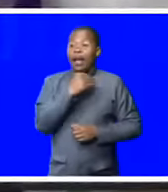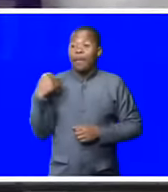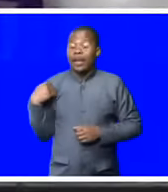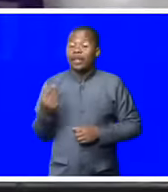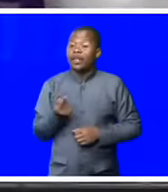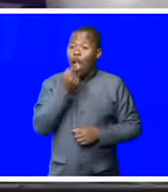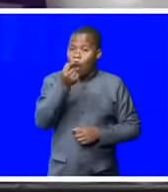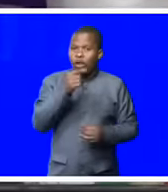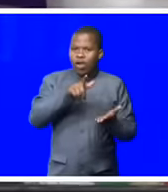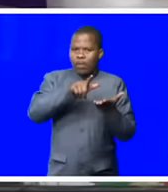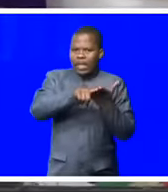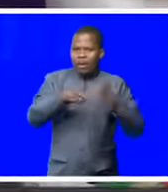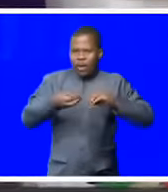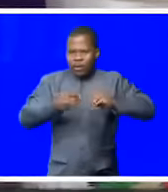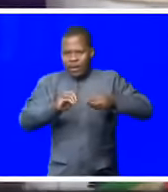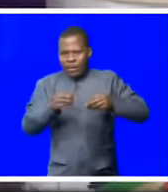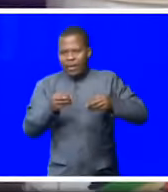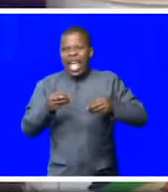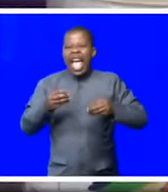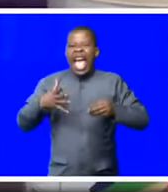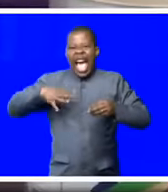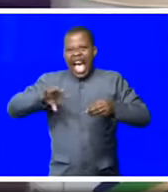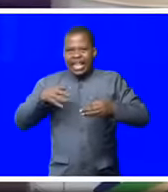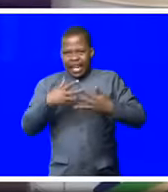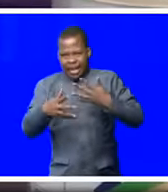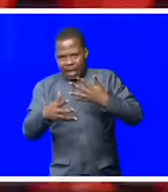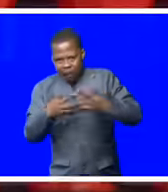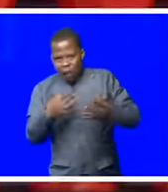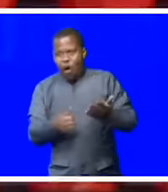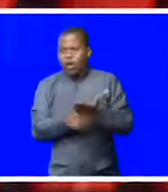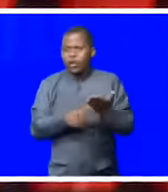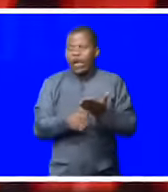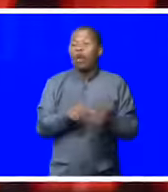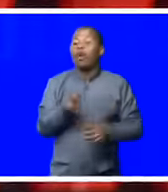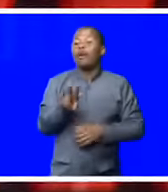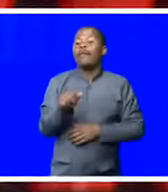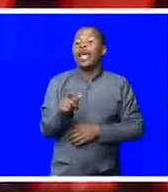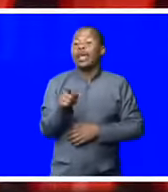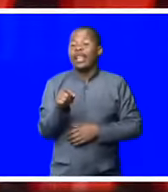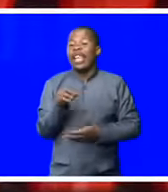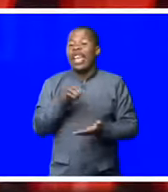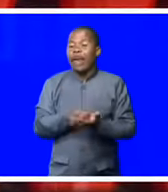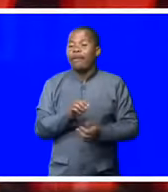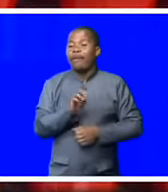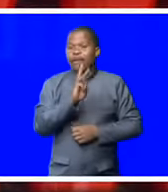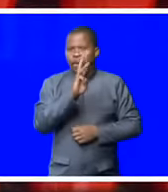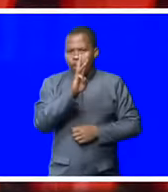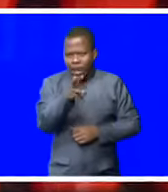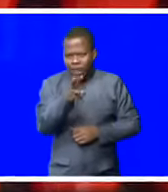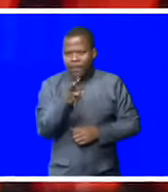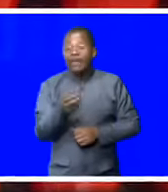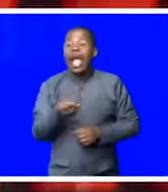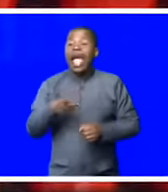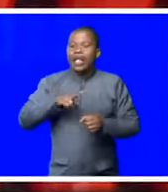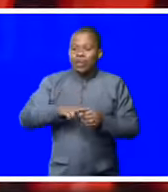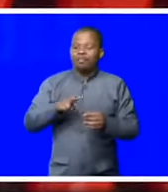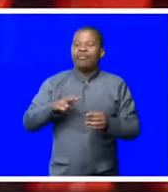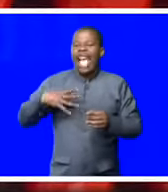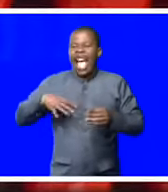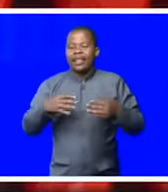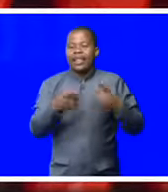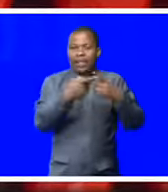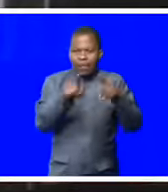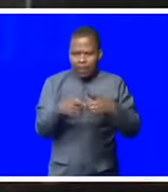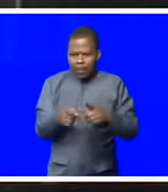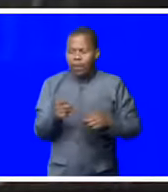lesichibelo sisho ukuthi sekutawufakwa netinfo lebekadze tingekho ku-VAT lokufaka yekhathi, i-yogurt, cheese kanye